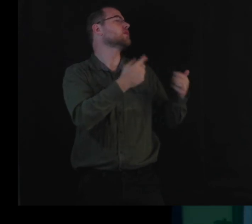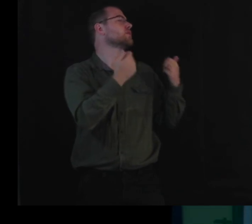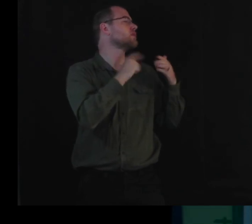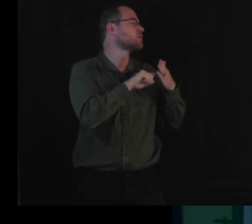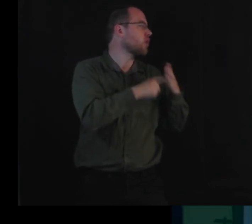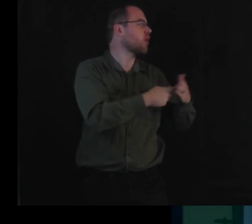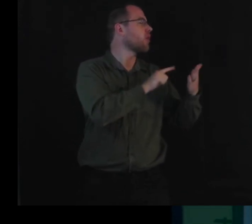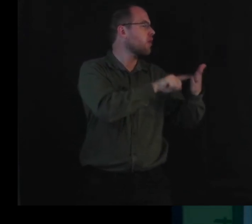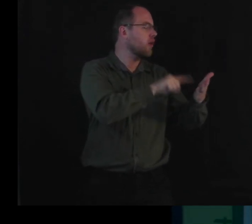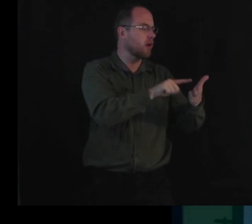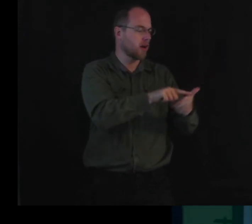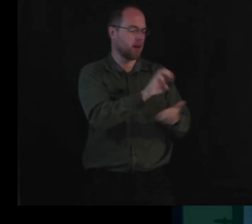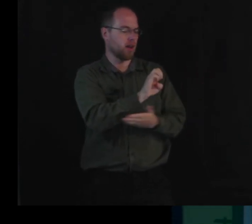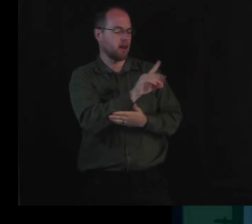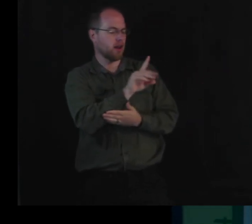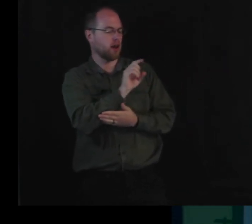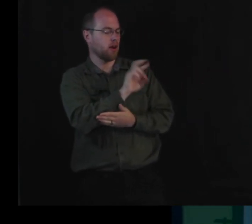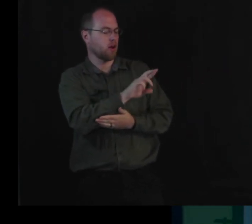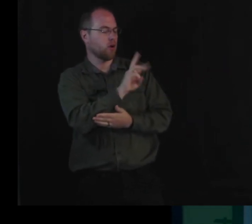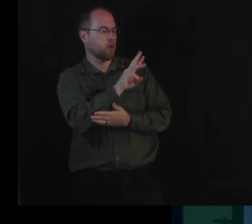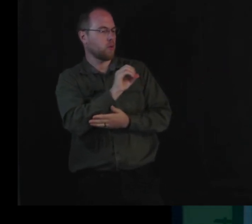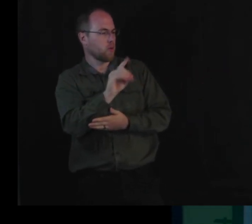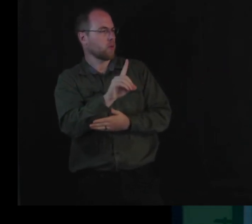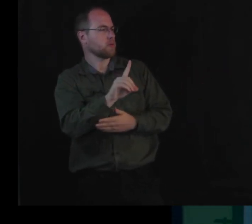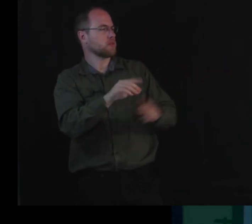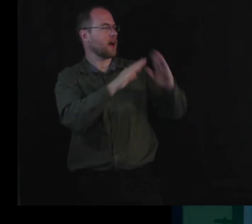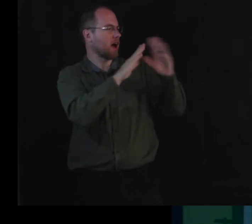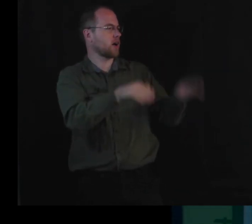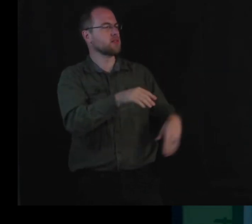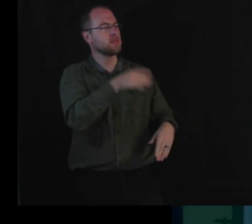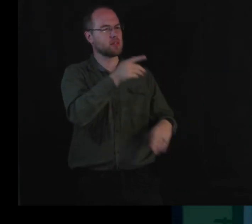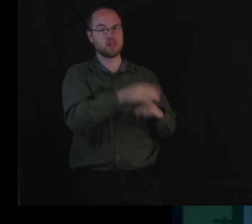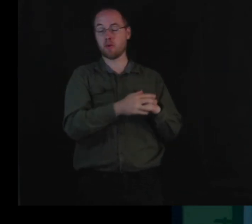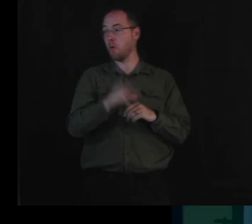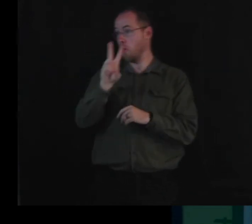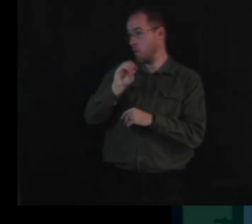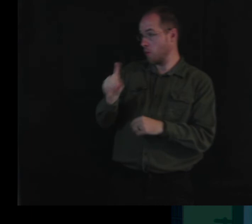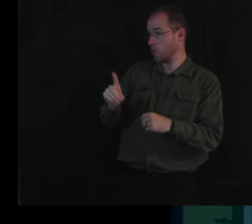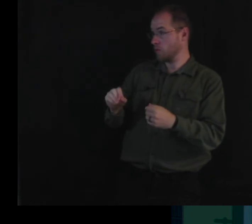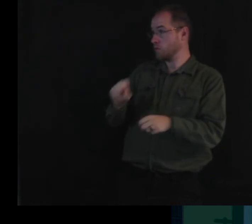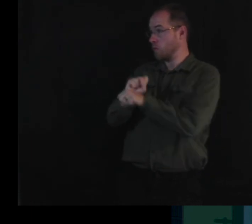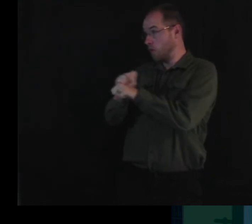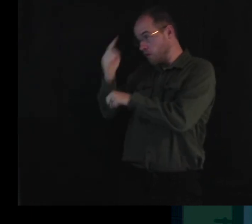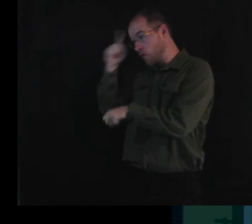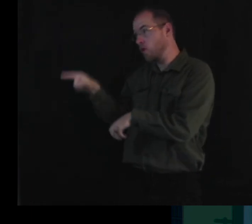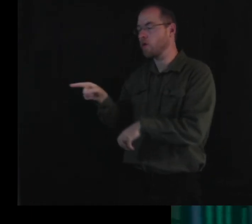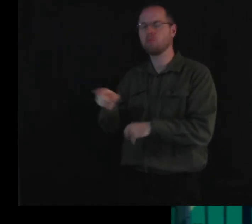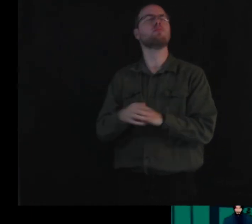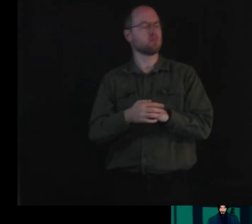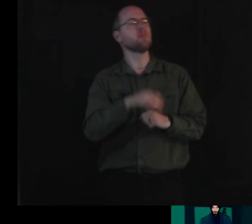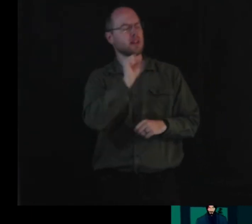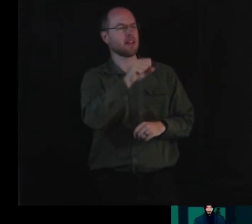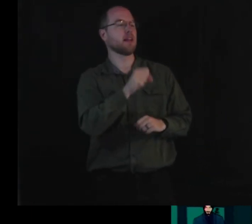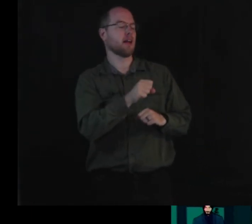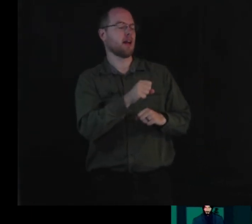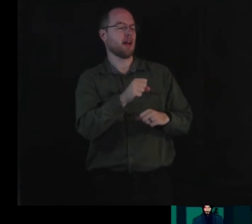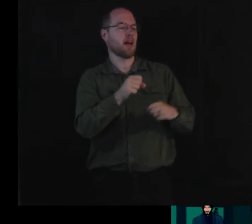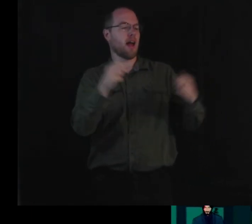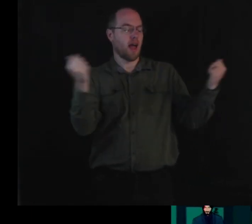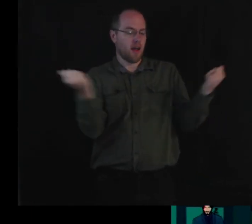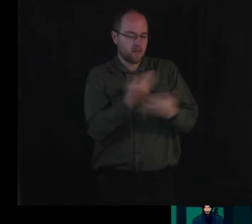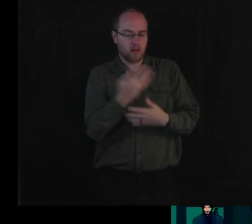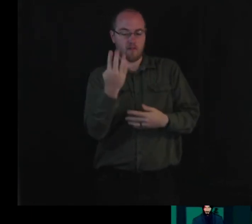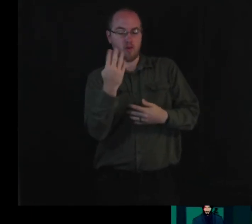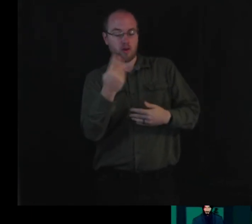in Chinatown. Mr. Wu is in your employ? He was. He ran everything south of 14. Made